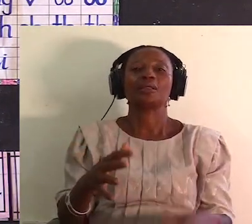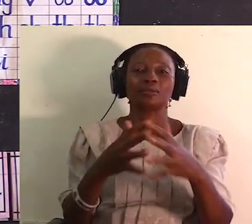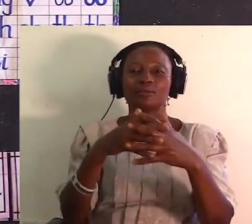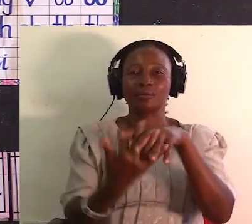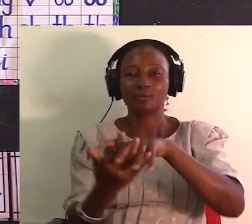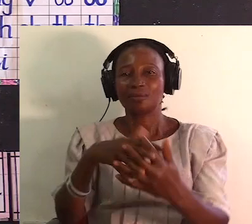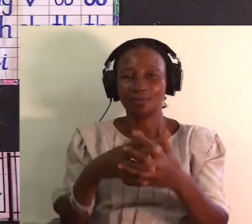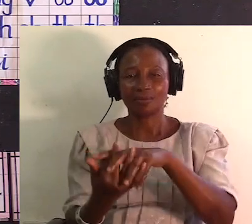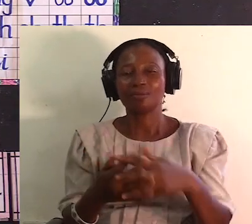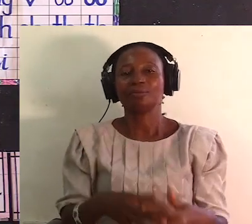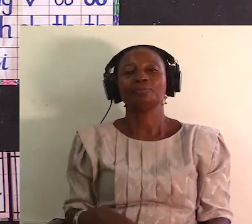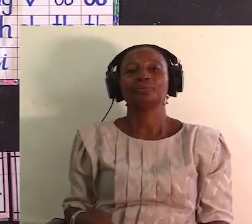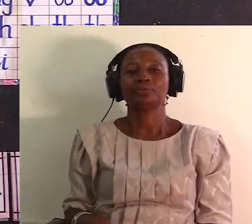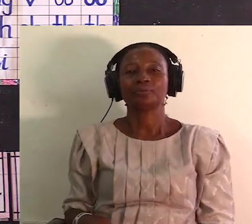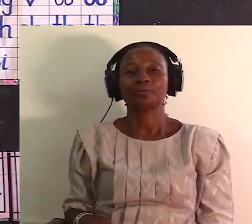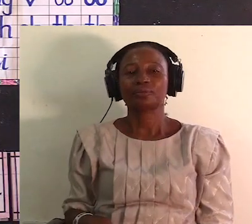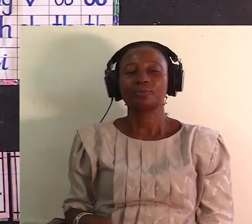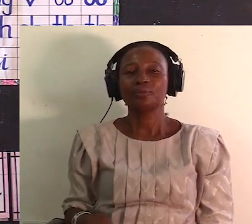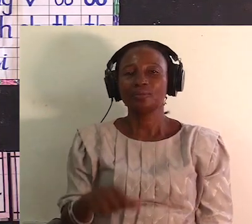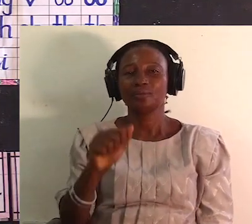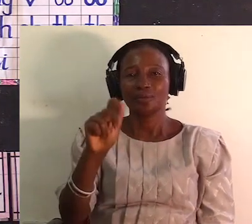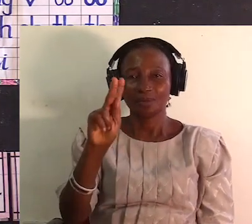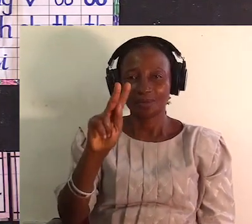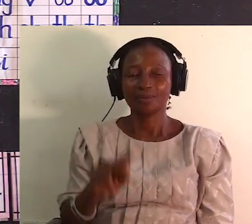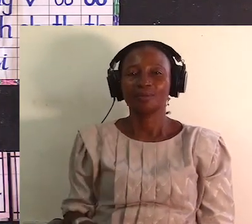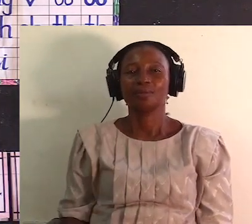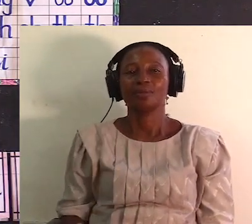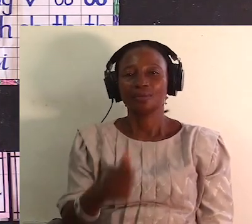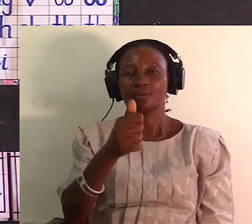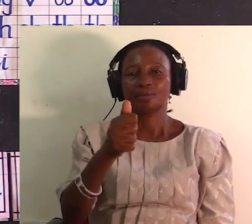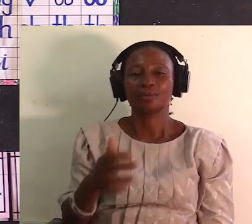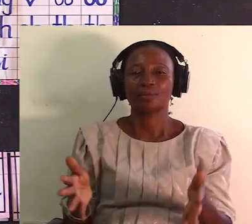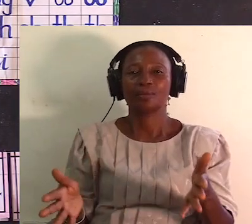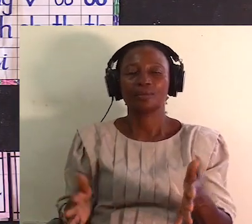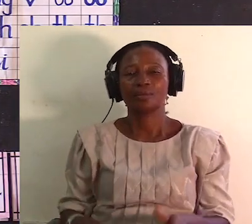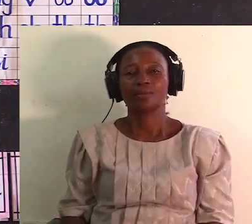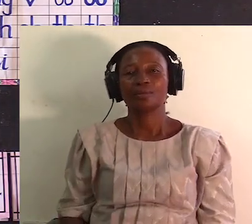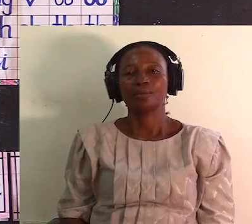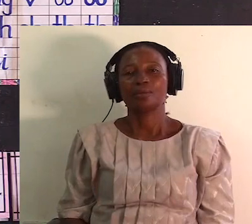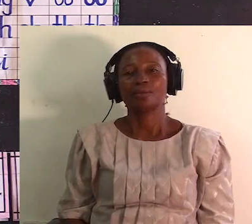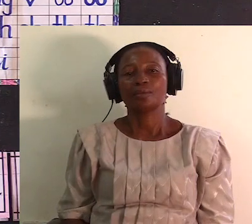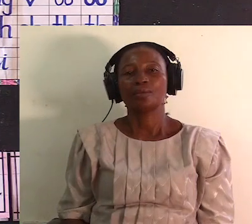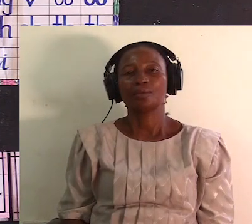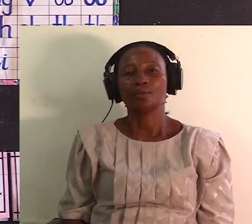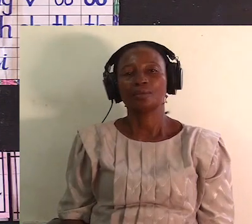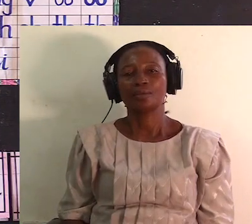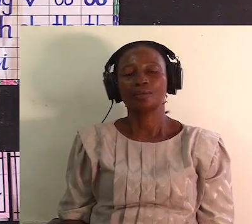it. Is that okay? Good. Now,